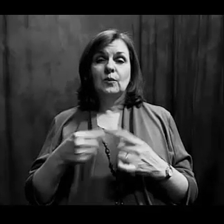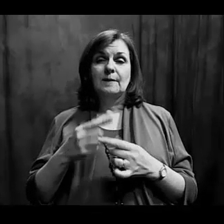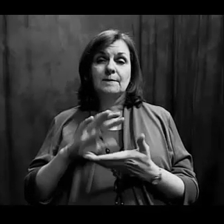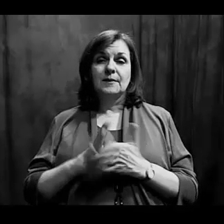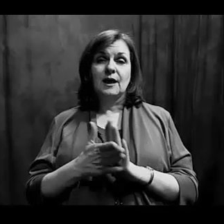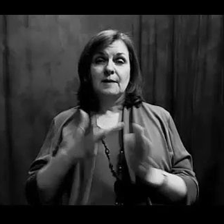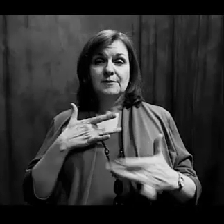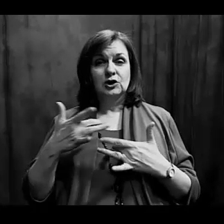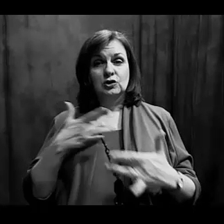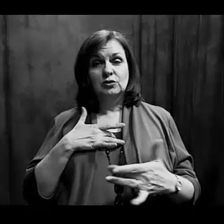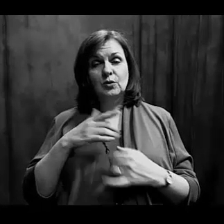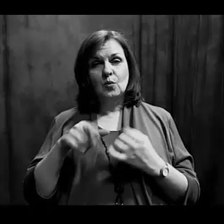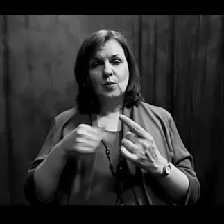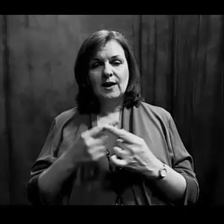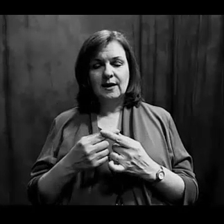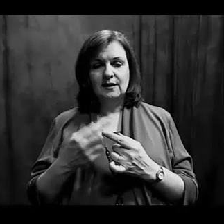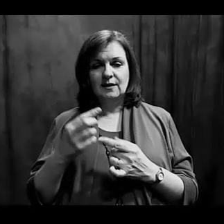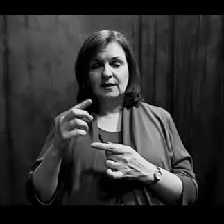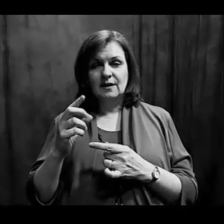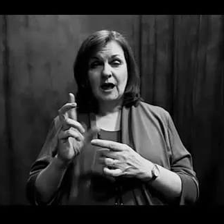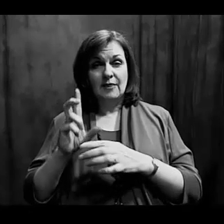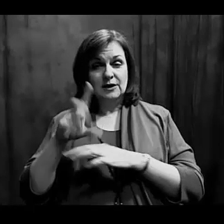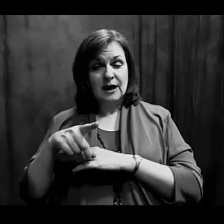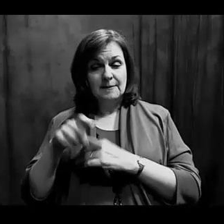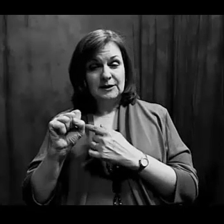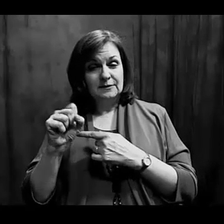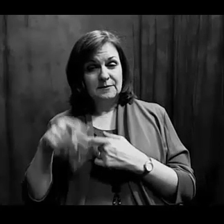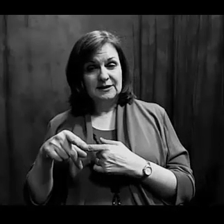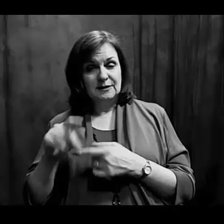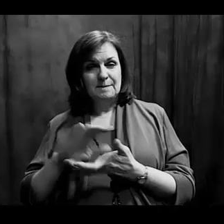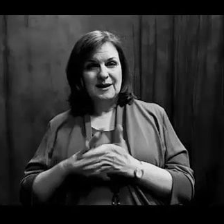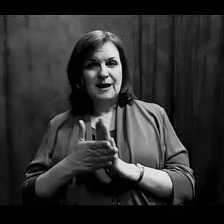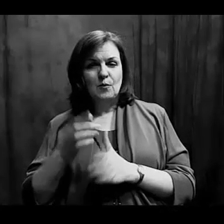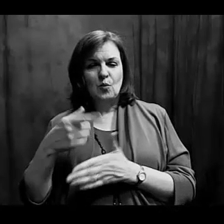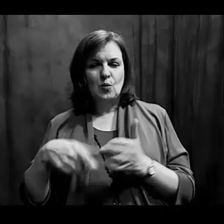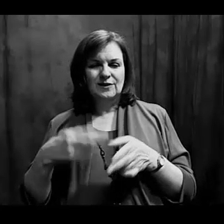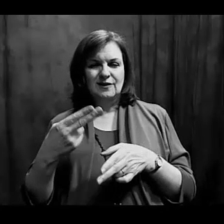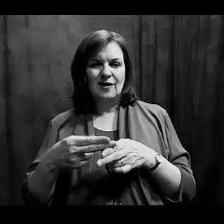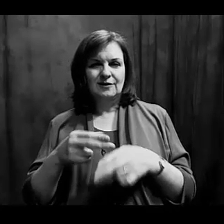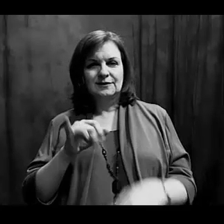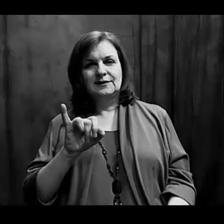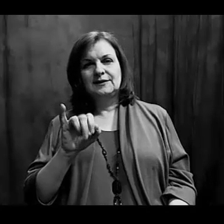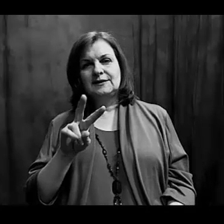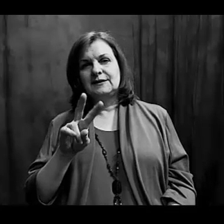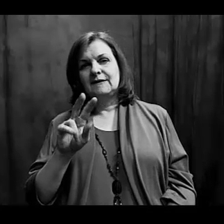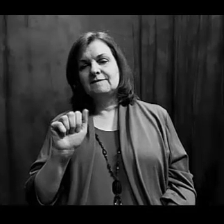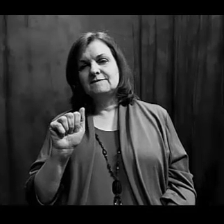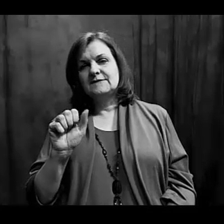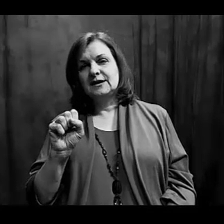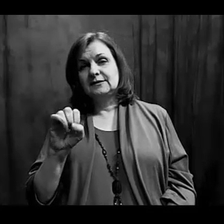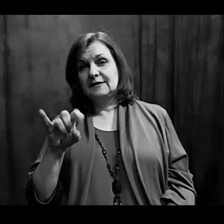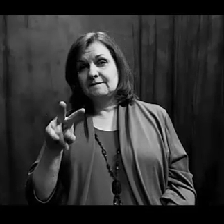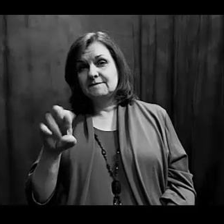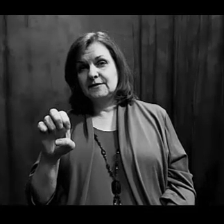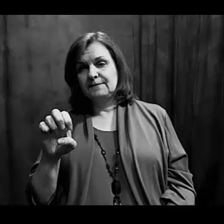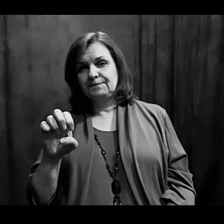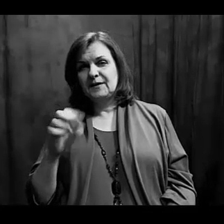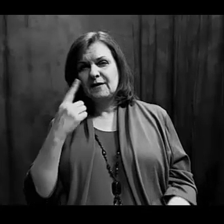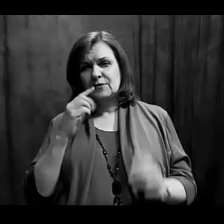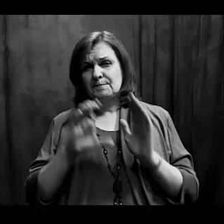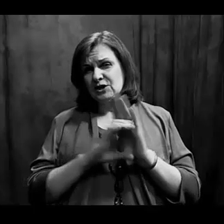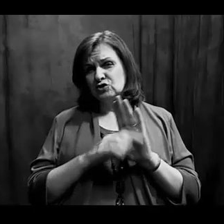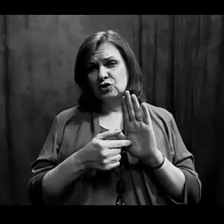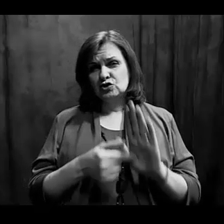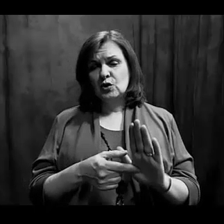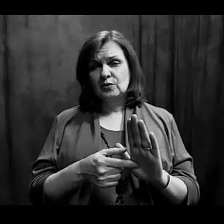would be dominant. What we get more concerned about is when a dominant species becomes what we would consider